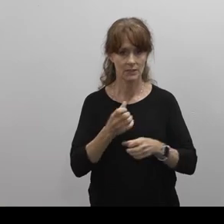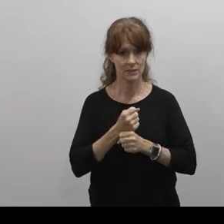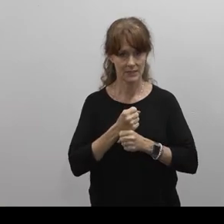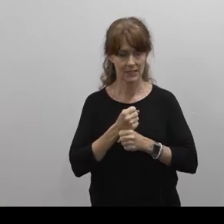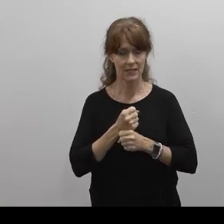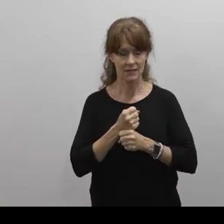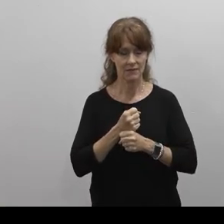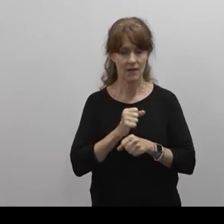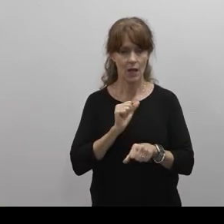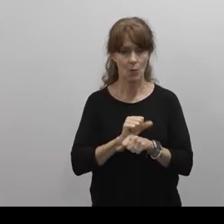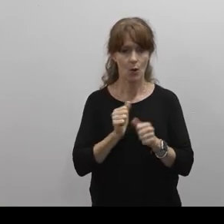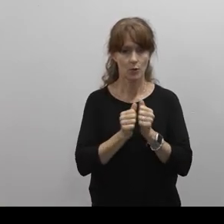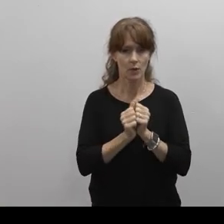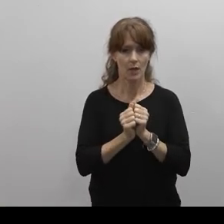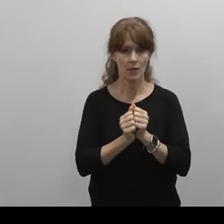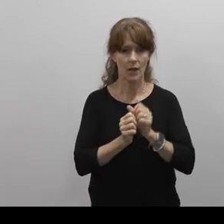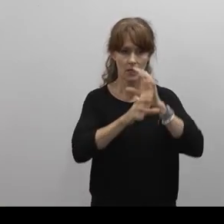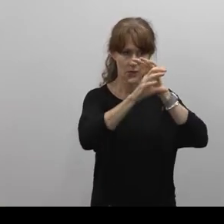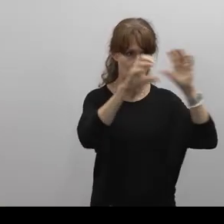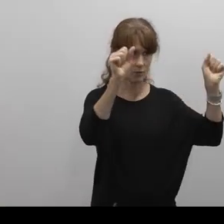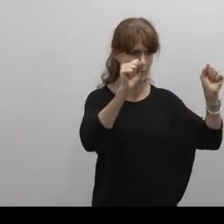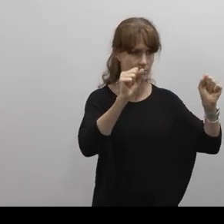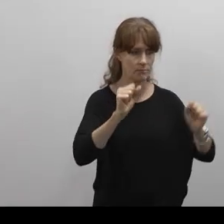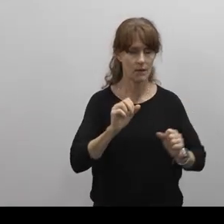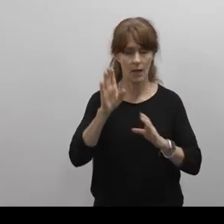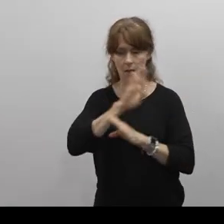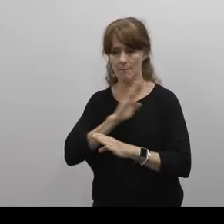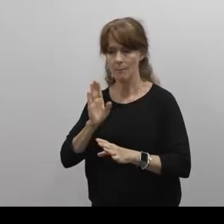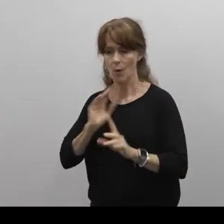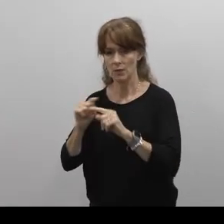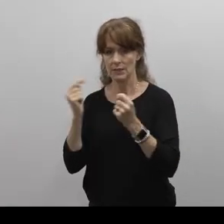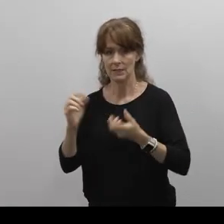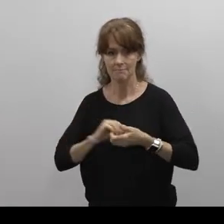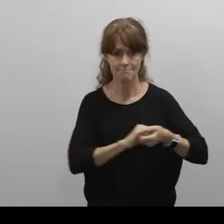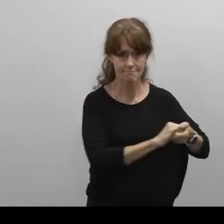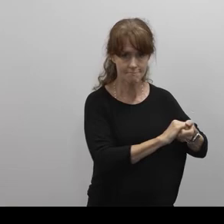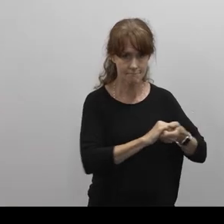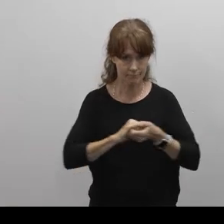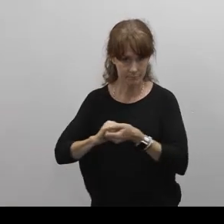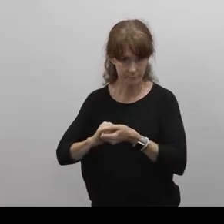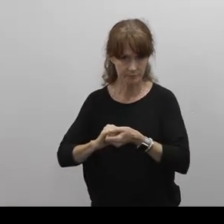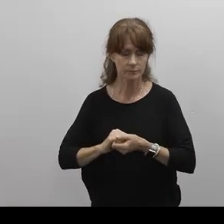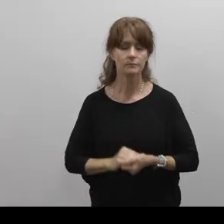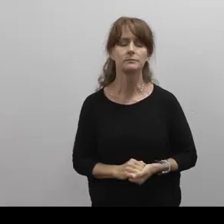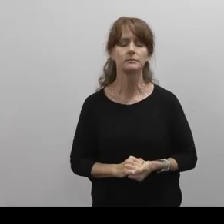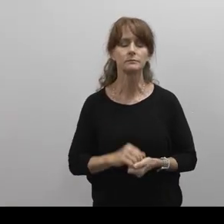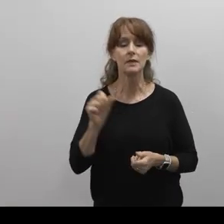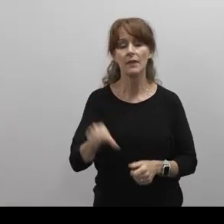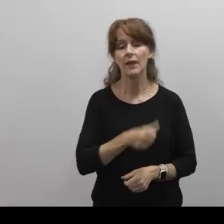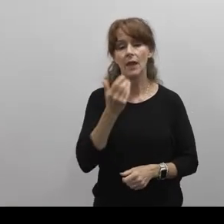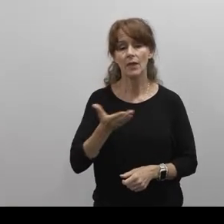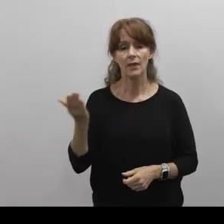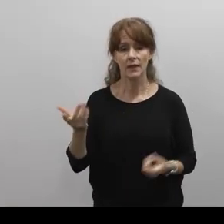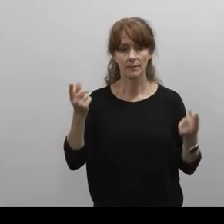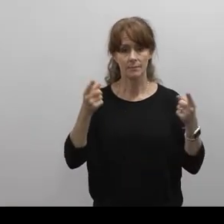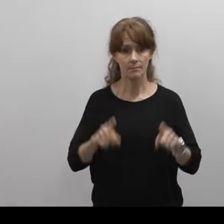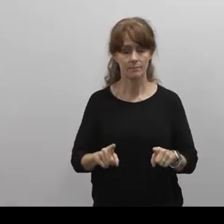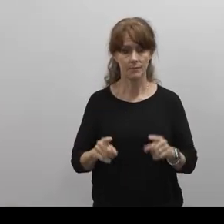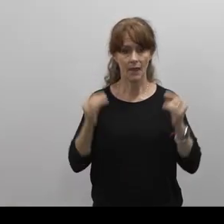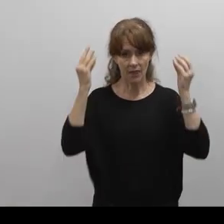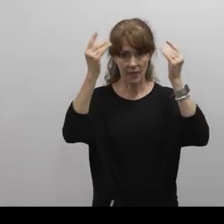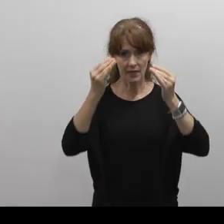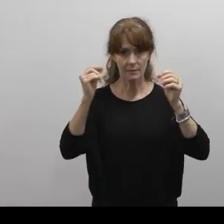how we would work together as a superintendent and board governance team. The other thing that took place during that time was this thinking